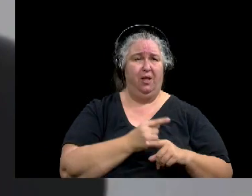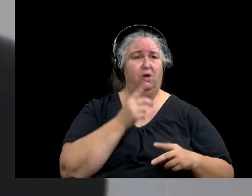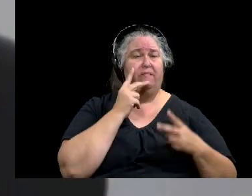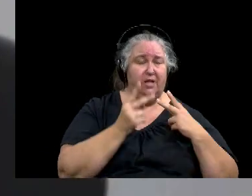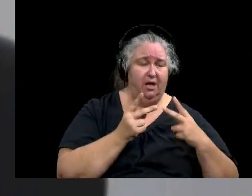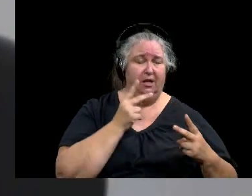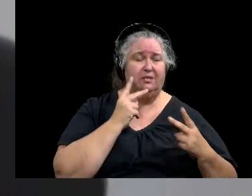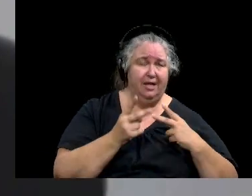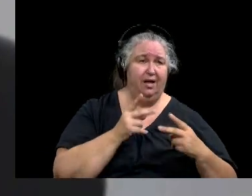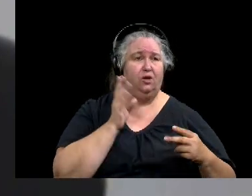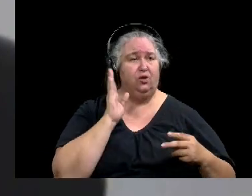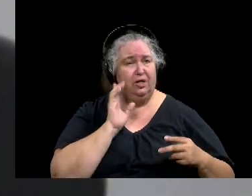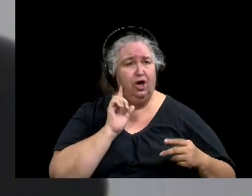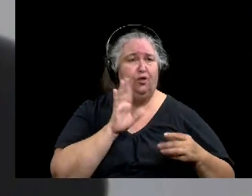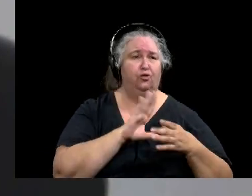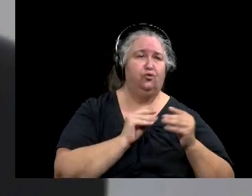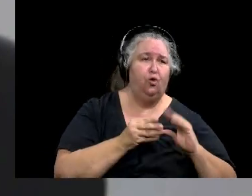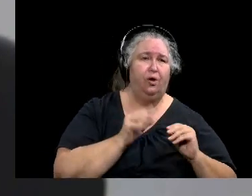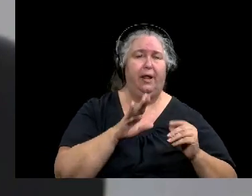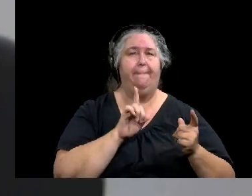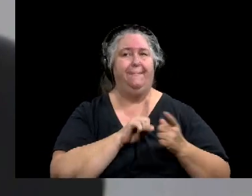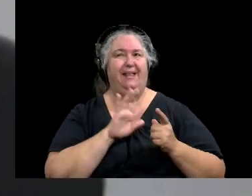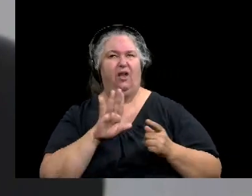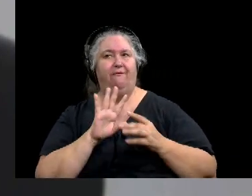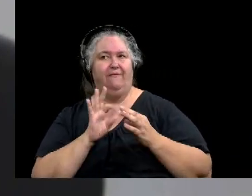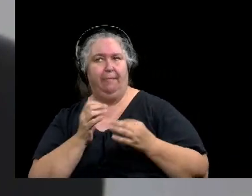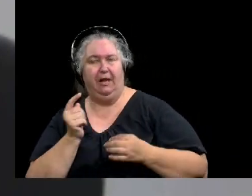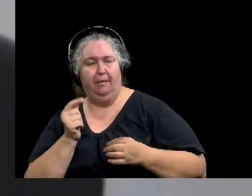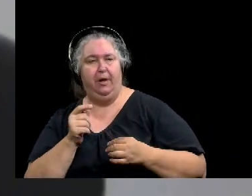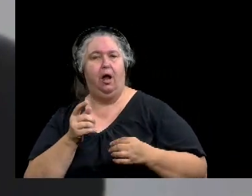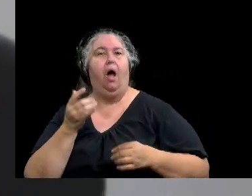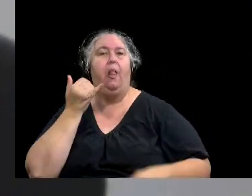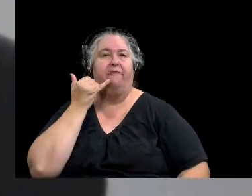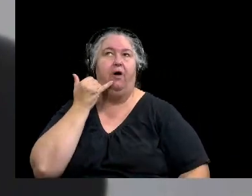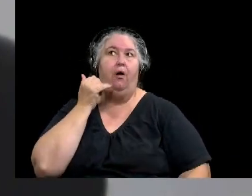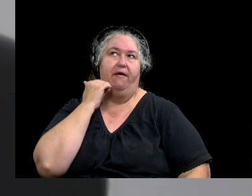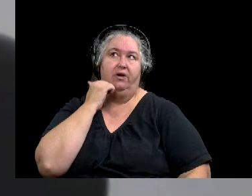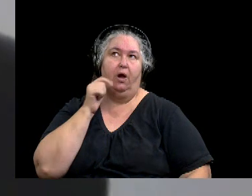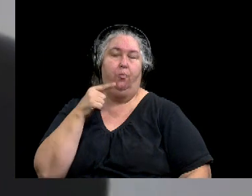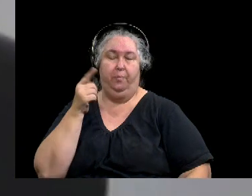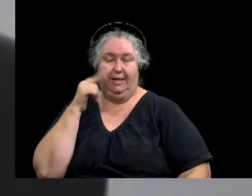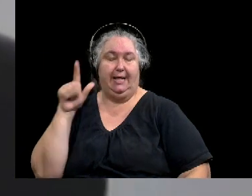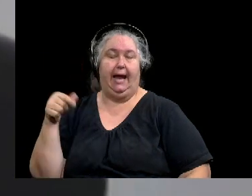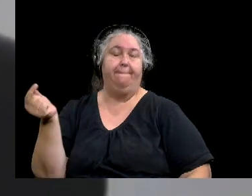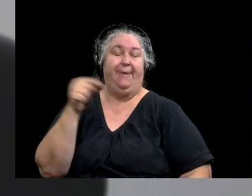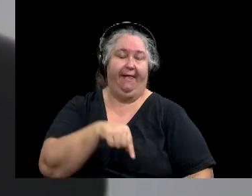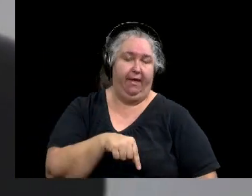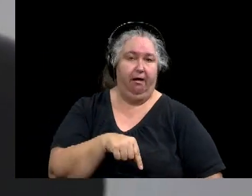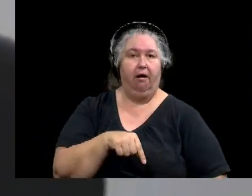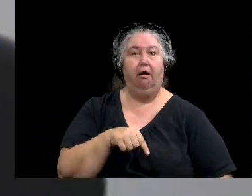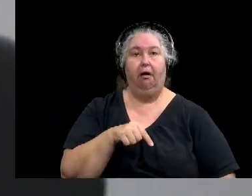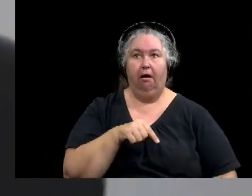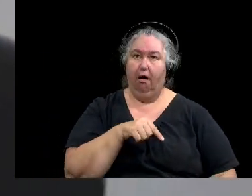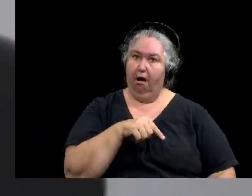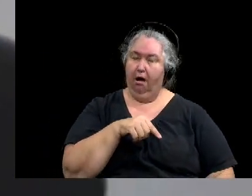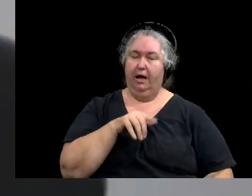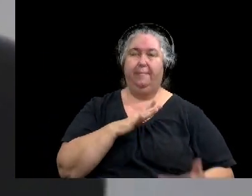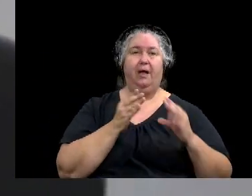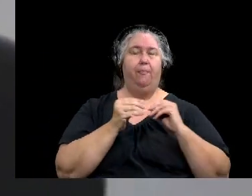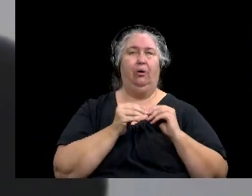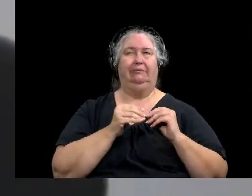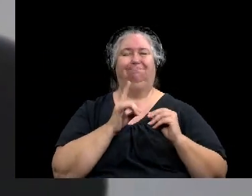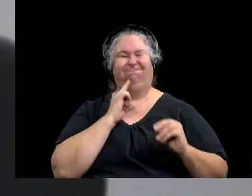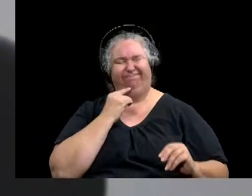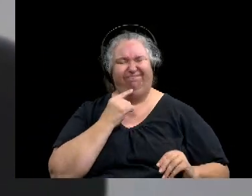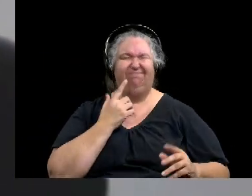get to know their stories and you get to meet with their families and you're talking to their families on the phone every day when they can't be there, it becomes even more intense. And so